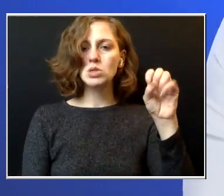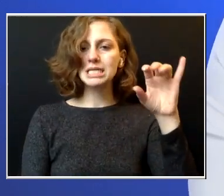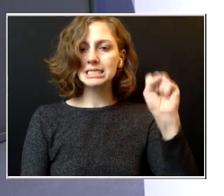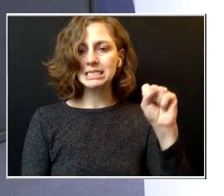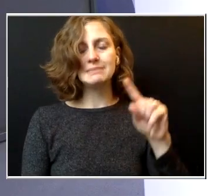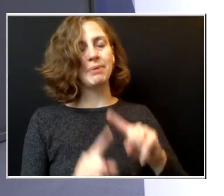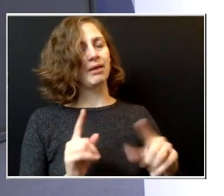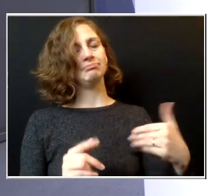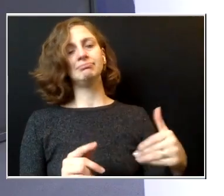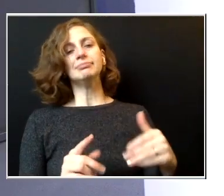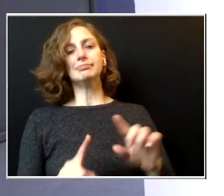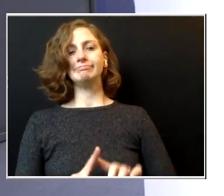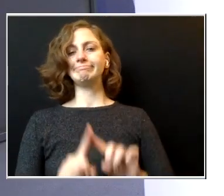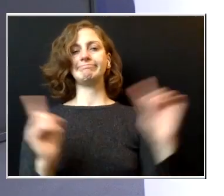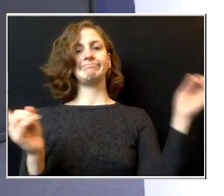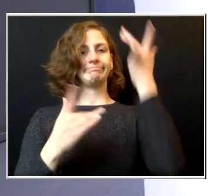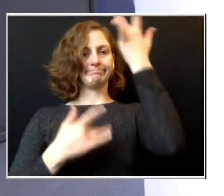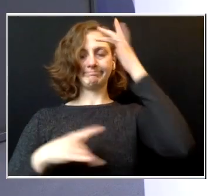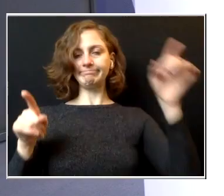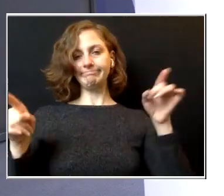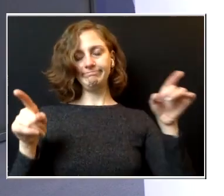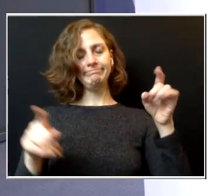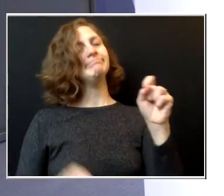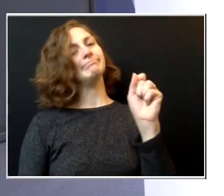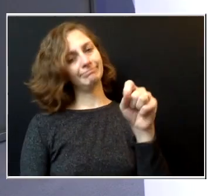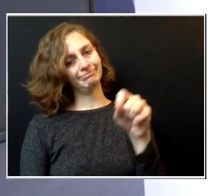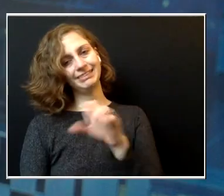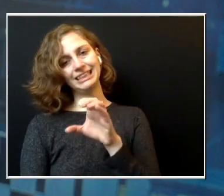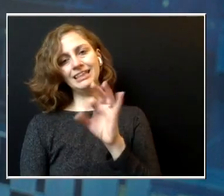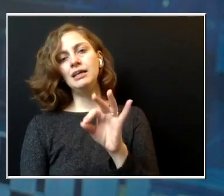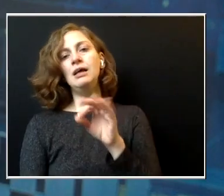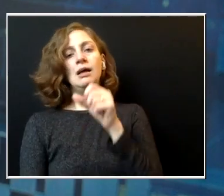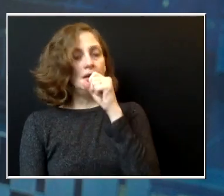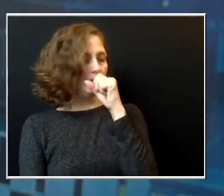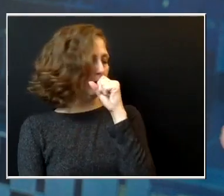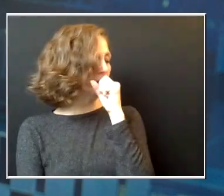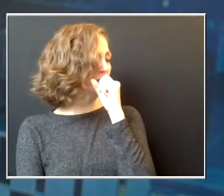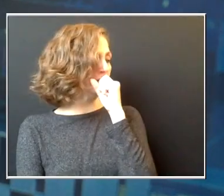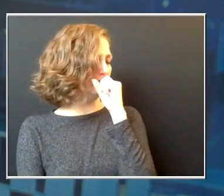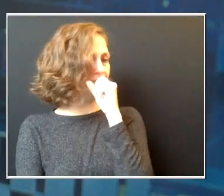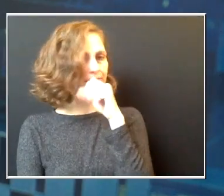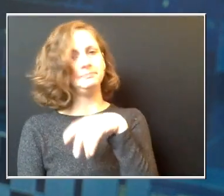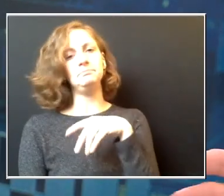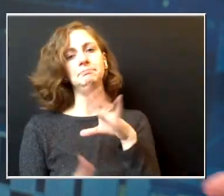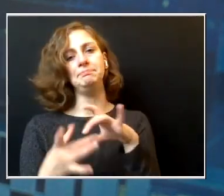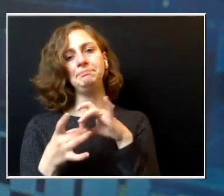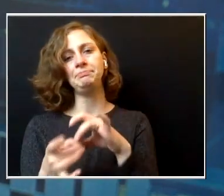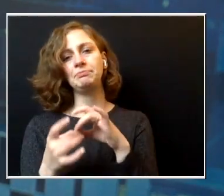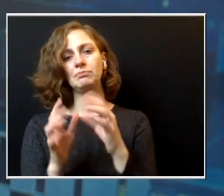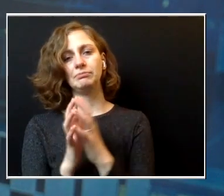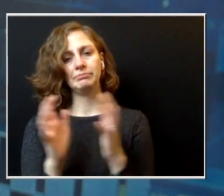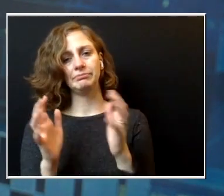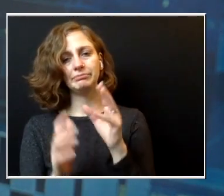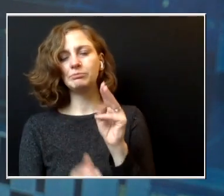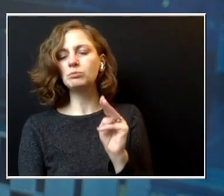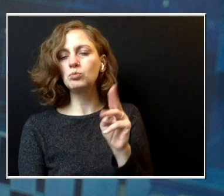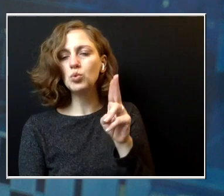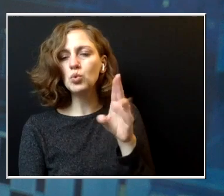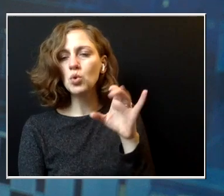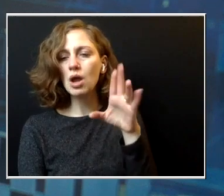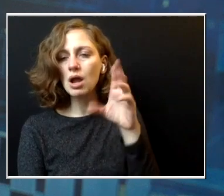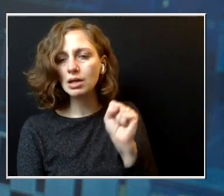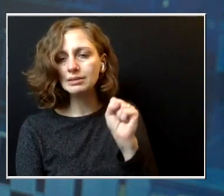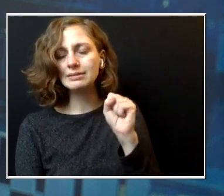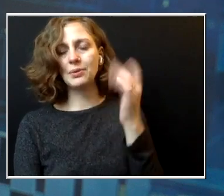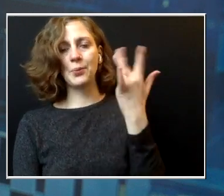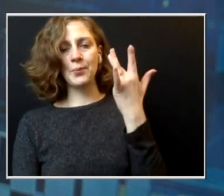it really is. Cystic fibrosis is really a disease of too much thickened mucus as a result of the inability of the body to exchange salt and water correctly in the lung